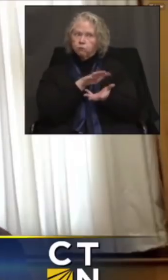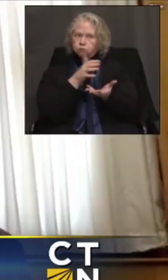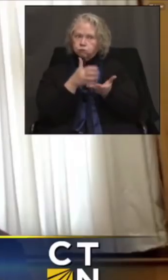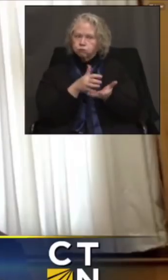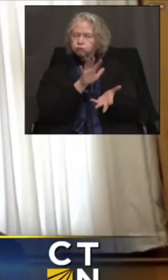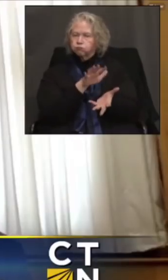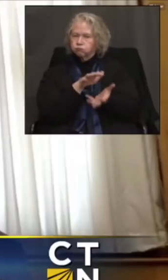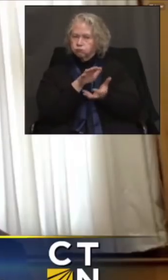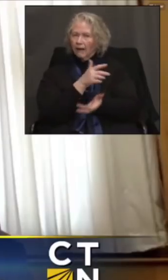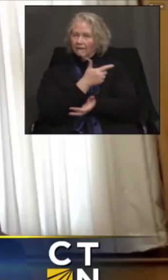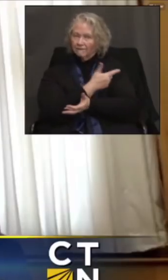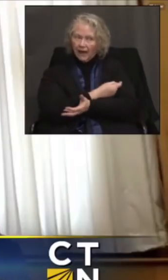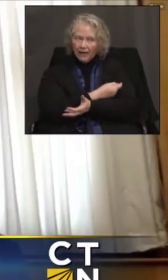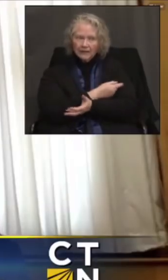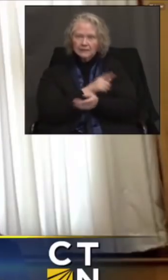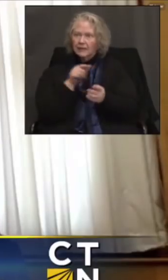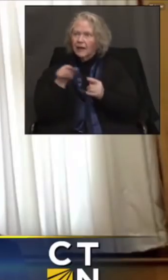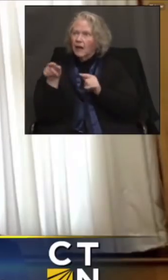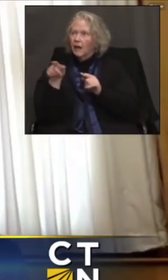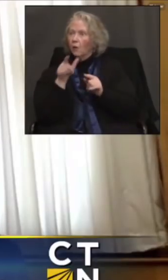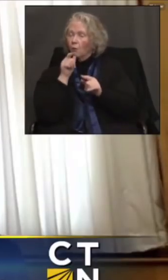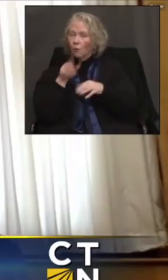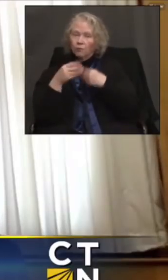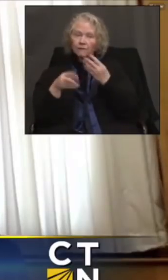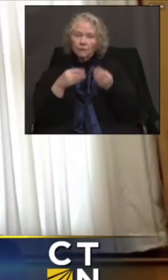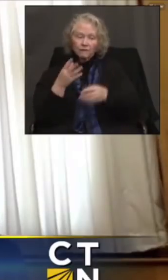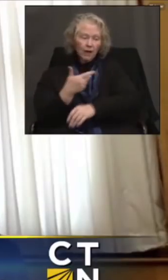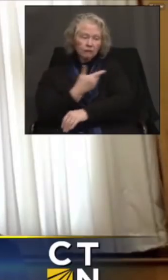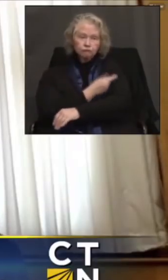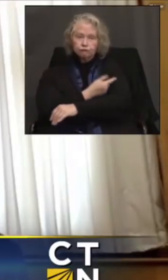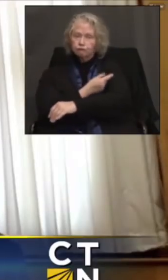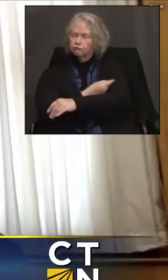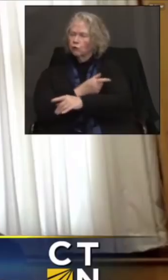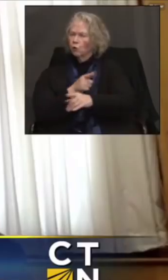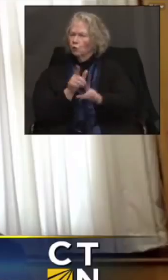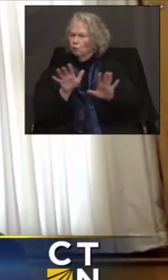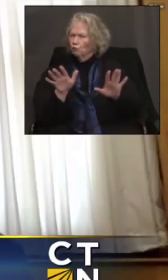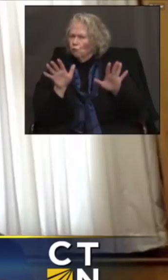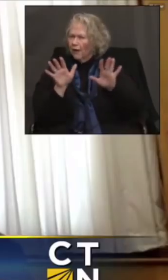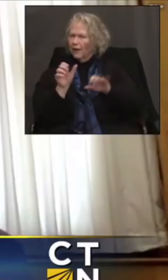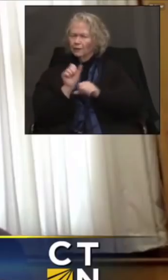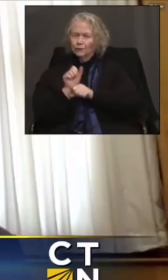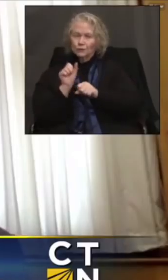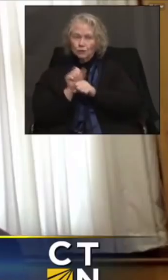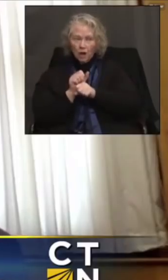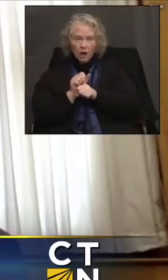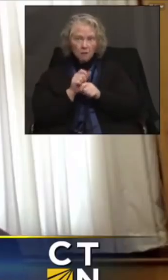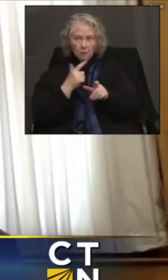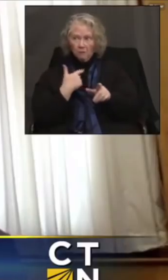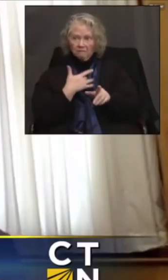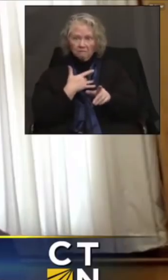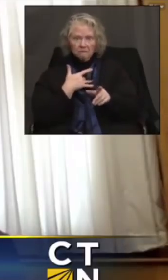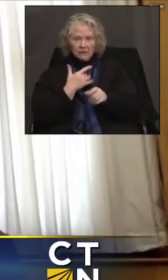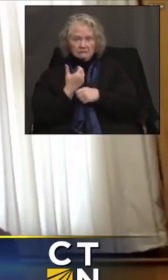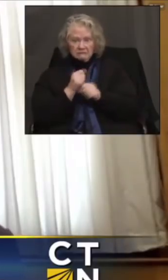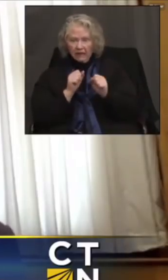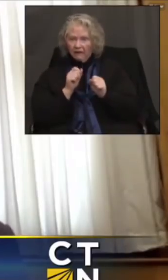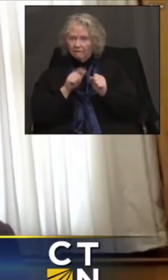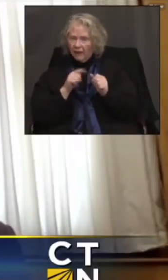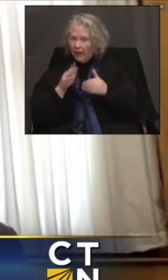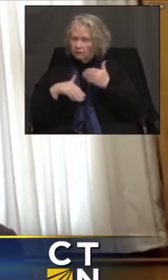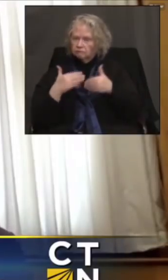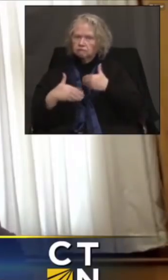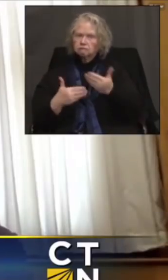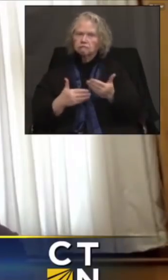providers, they're doing such a great job, Stamford Hospital and others, getting those shots in arms, that we can just move the whole process forward a few more